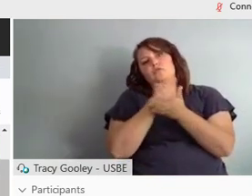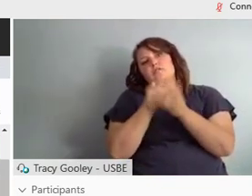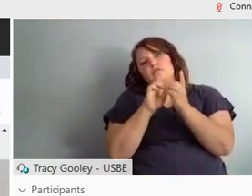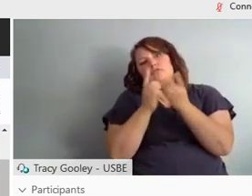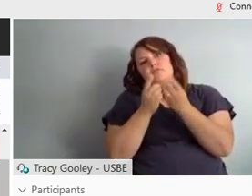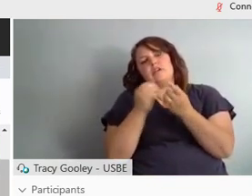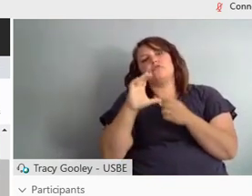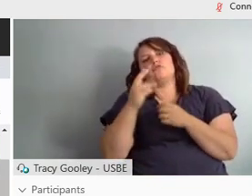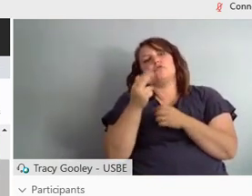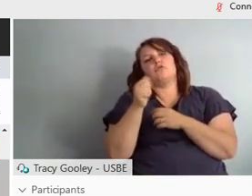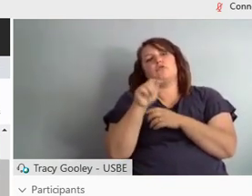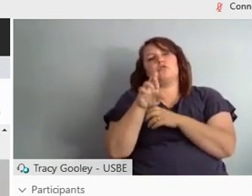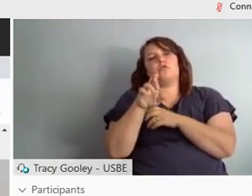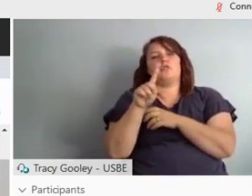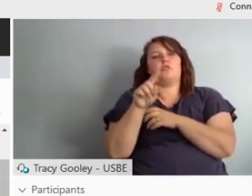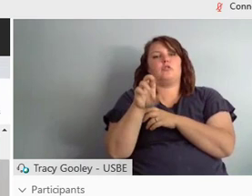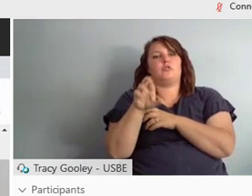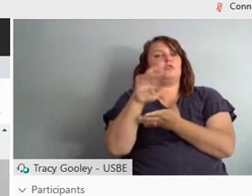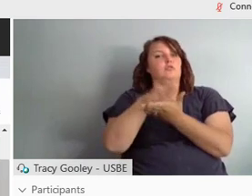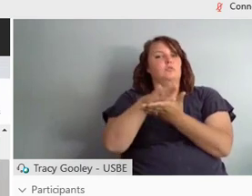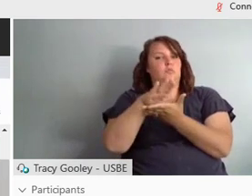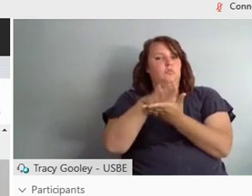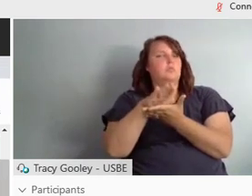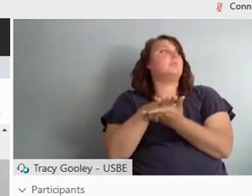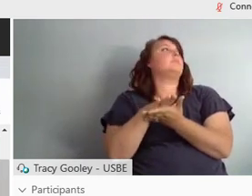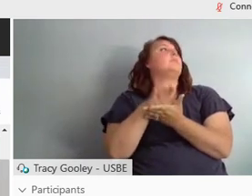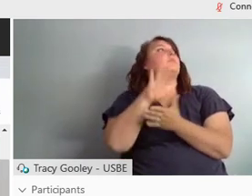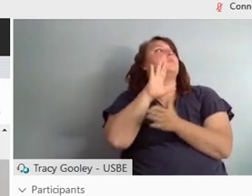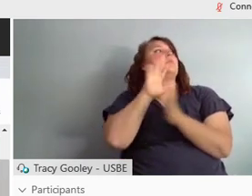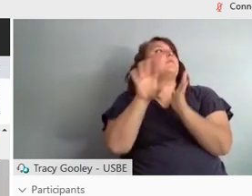and charter schools. So you'll find the